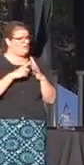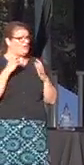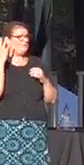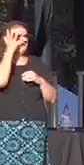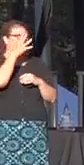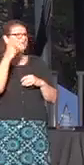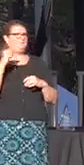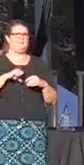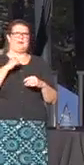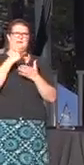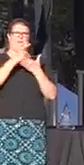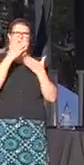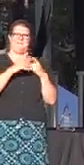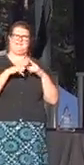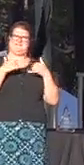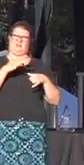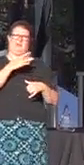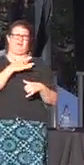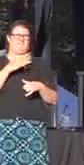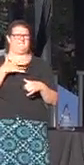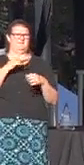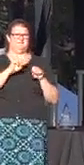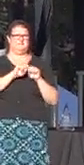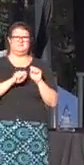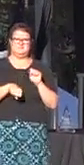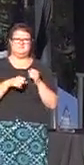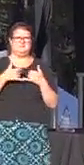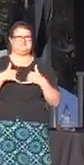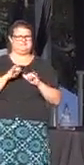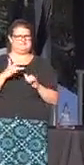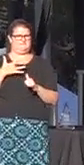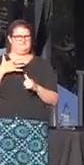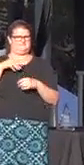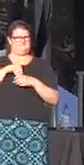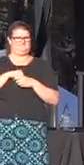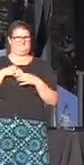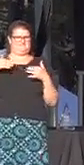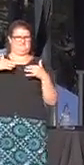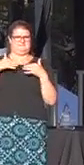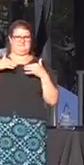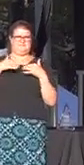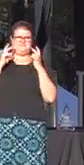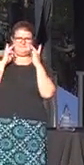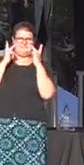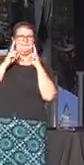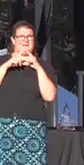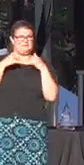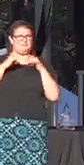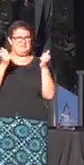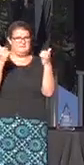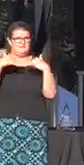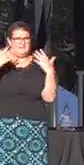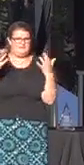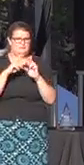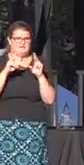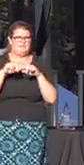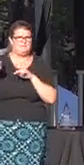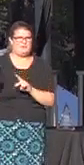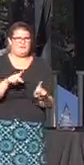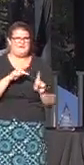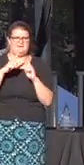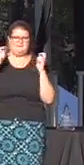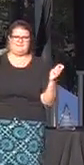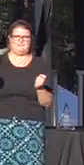that are still a little bit broken and with this still present fear. And yet also here we are still ready to party